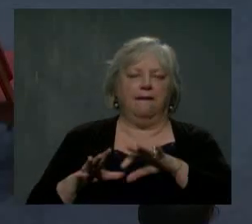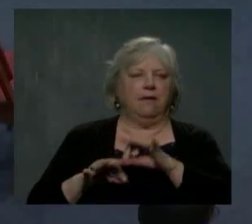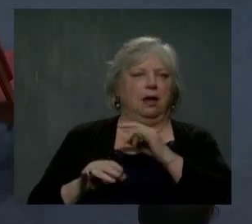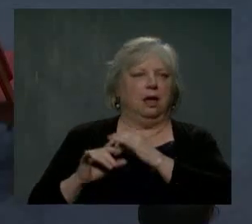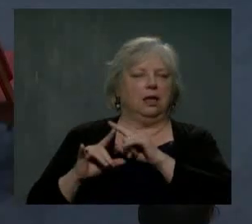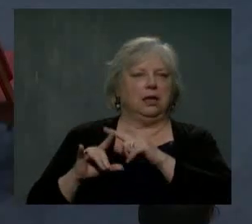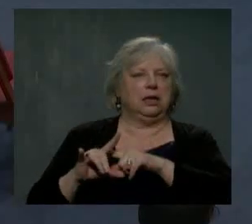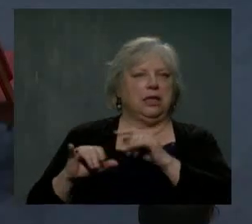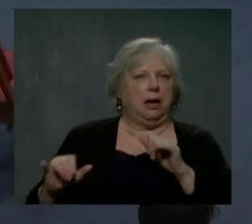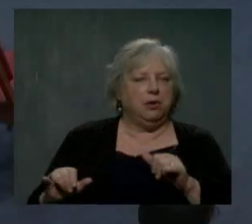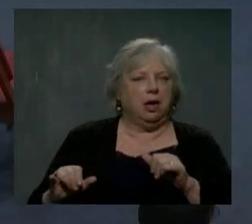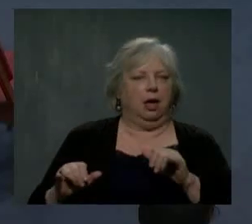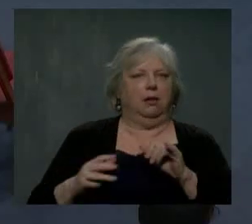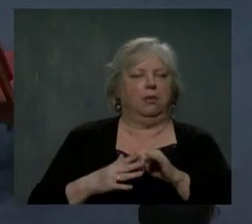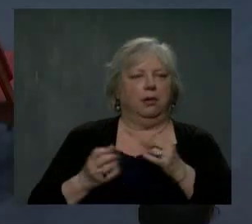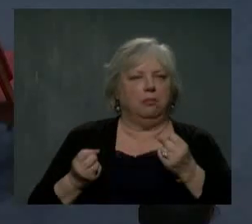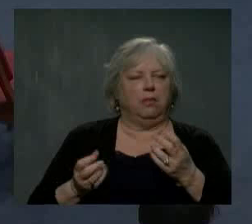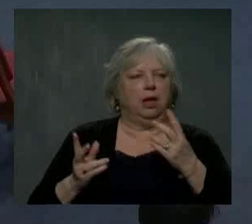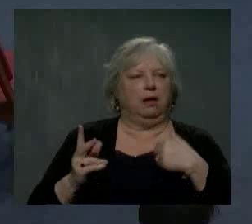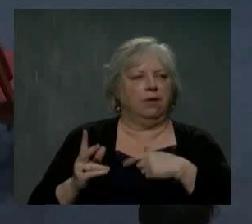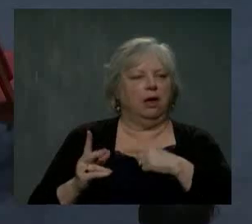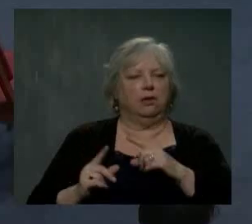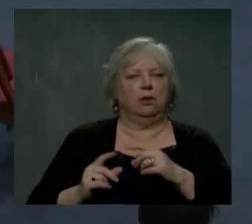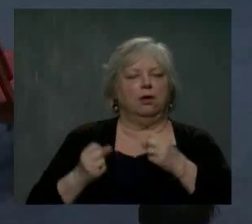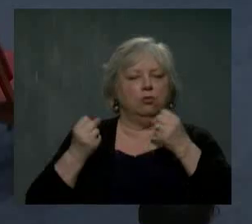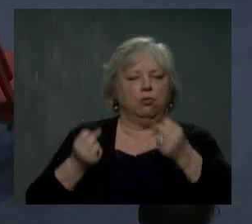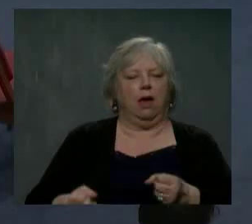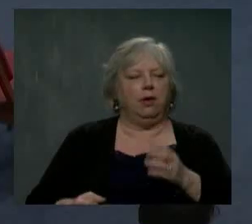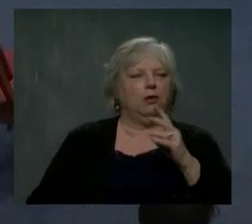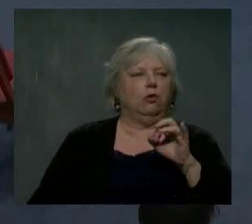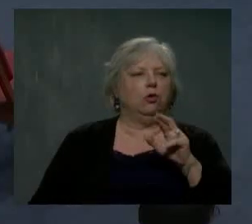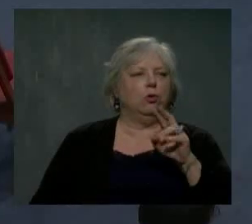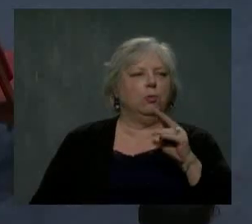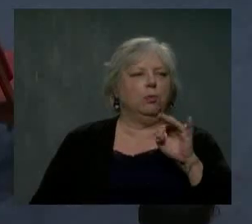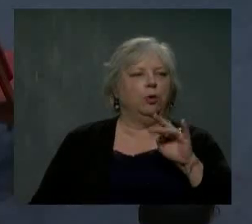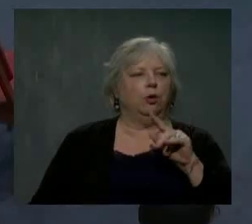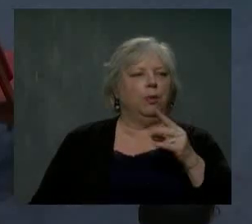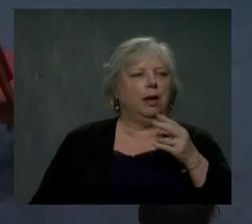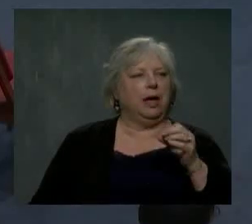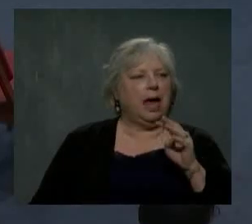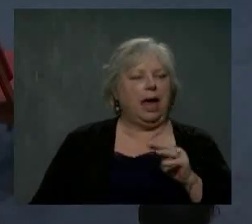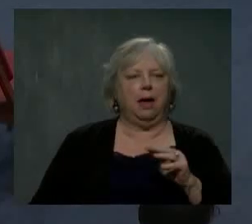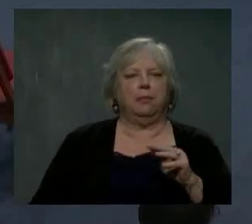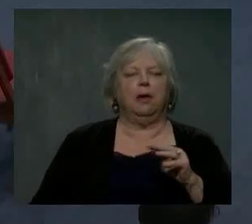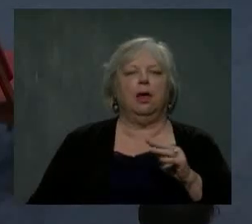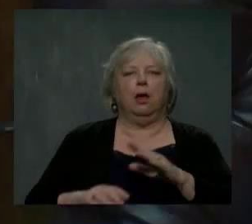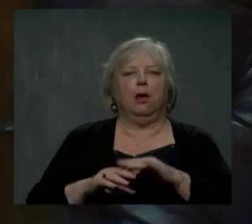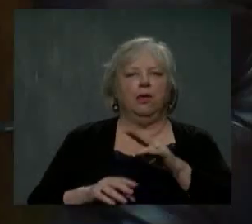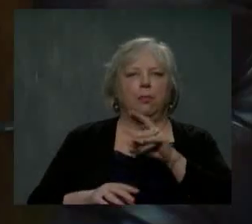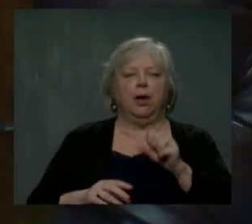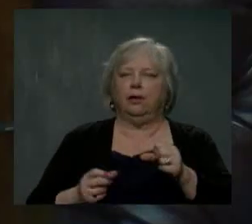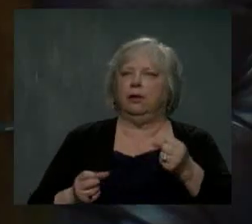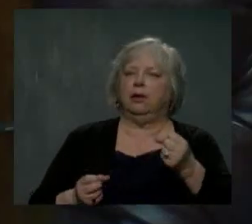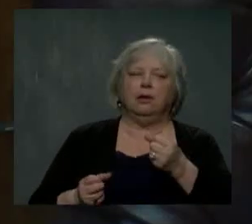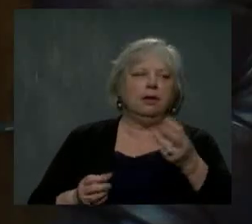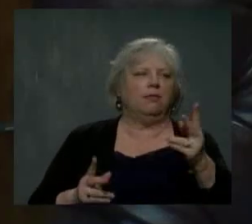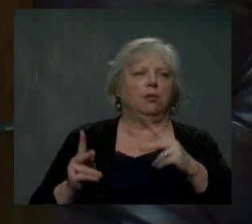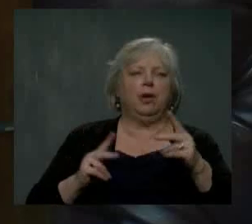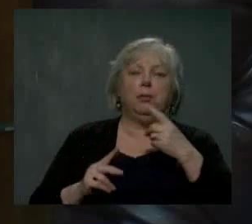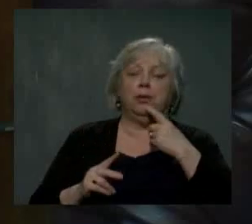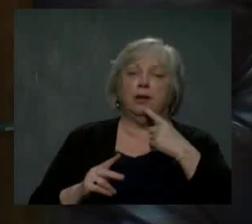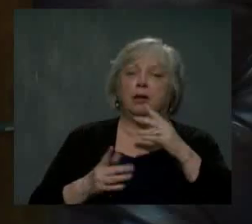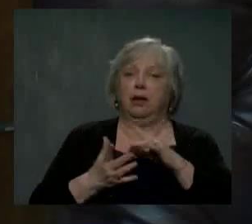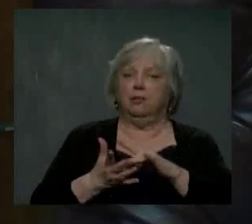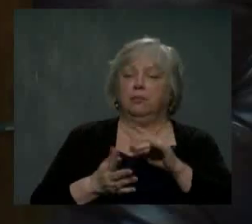did, there were a number of us on the way to Birmingham, and a number of the people that were on the bus with us indicated that they